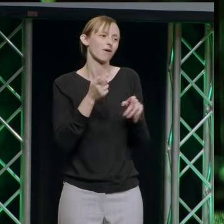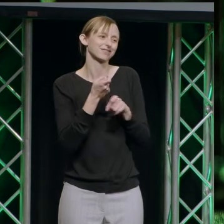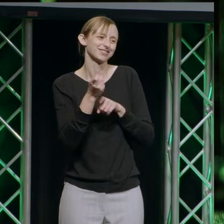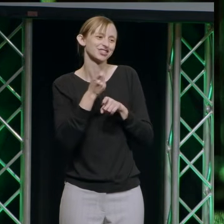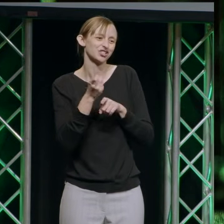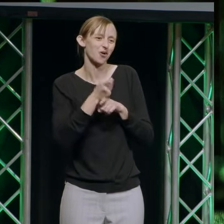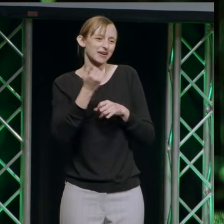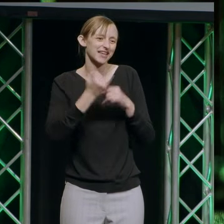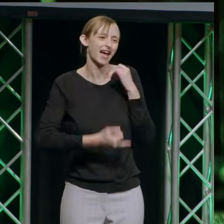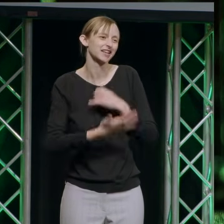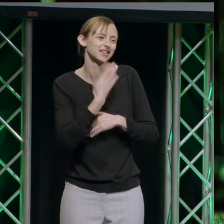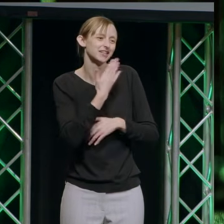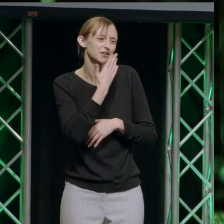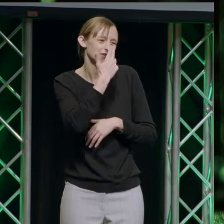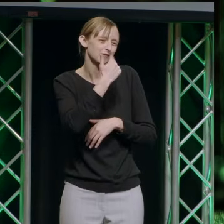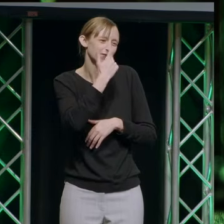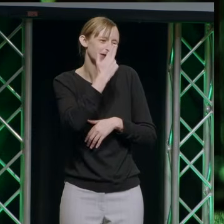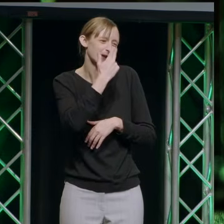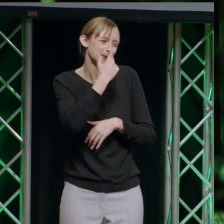get an extra point for that.